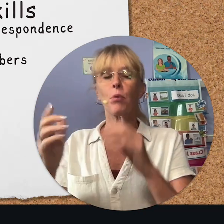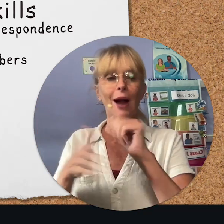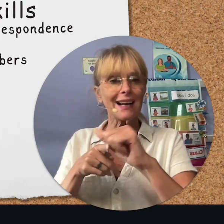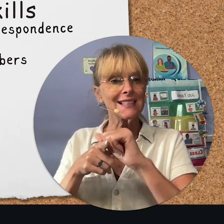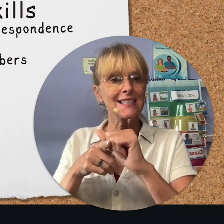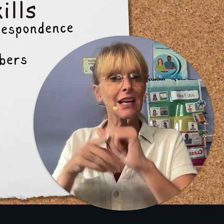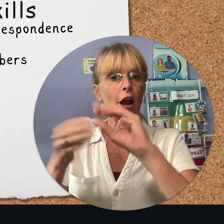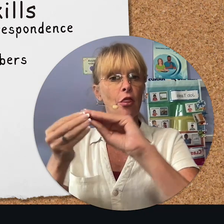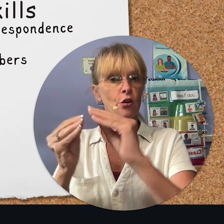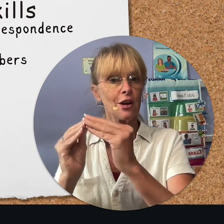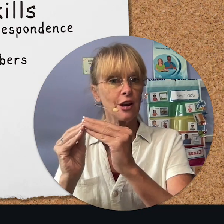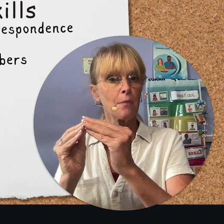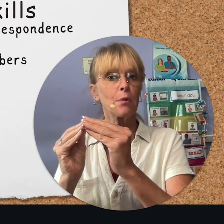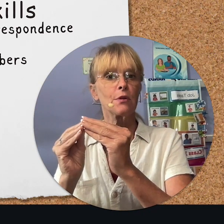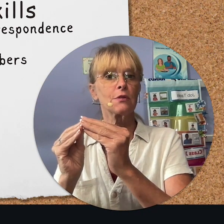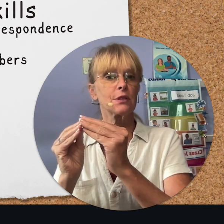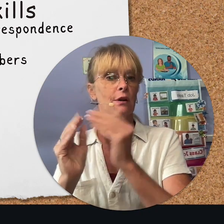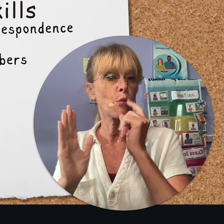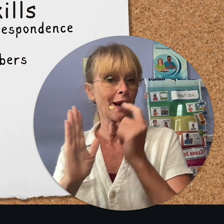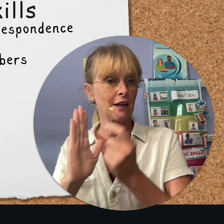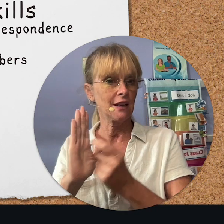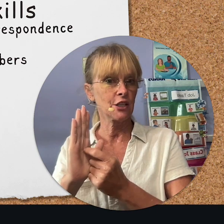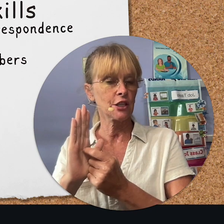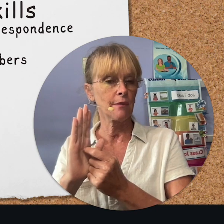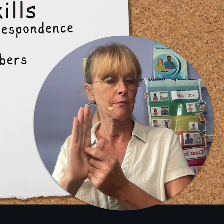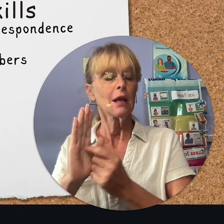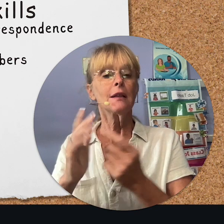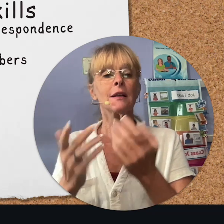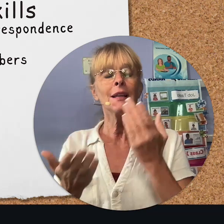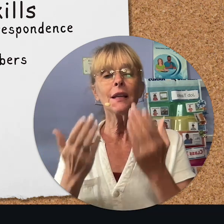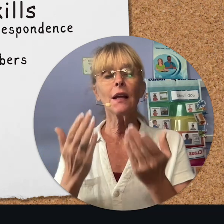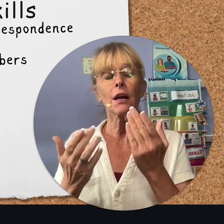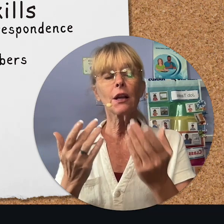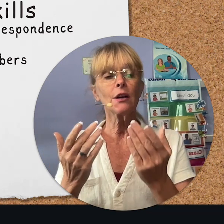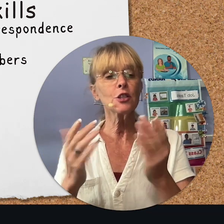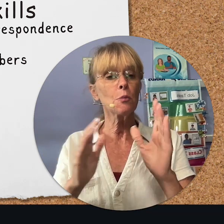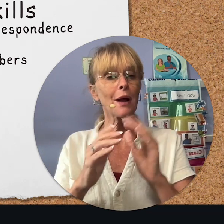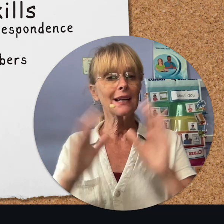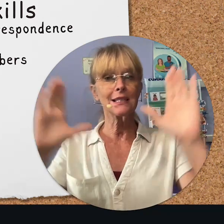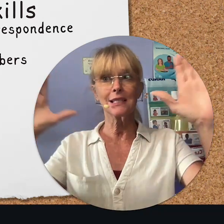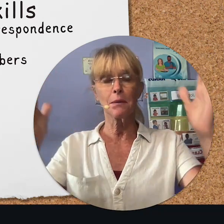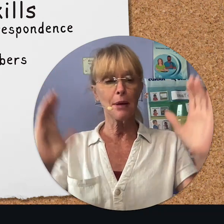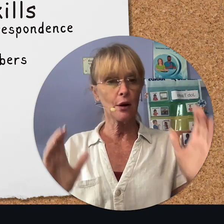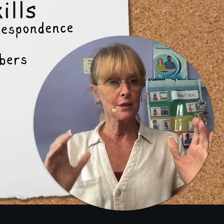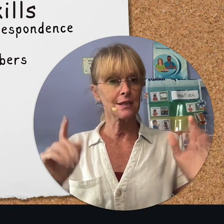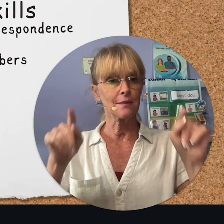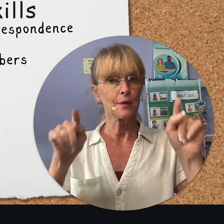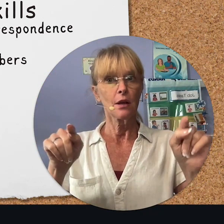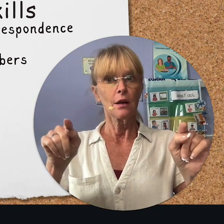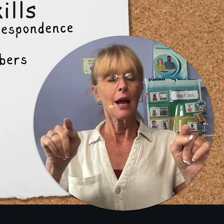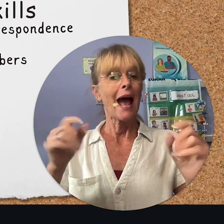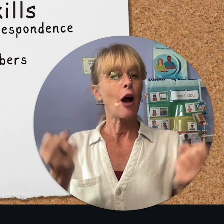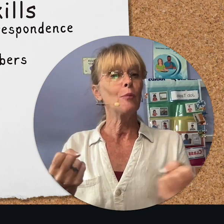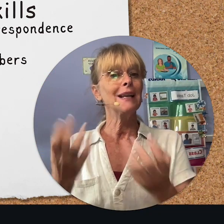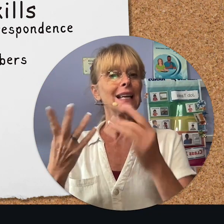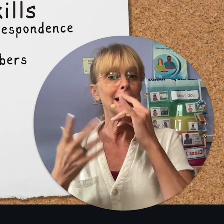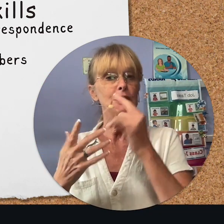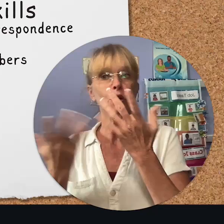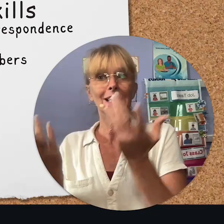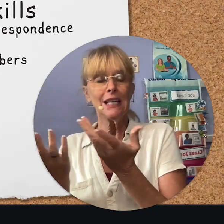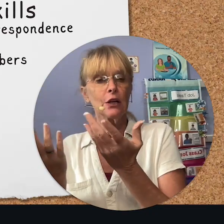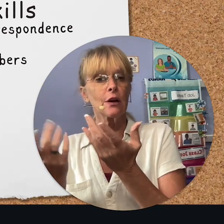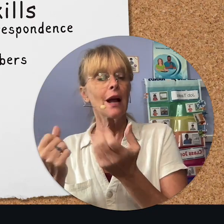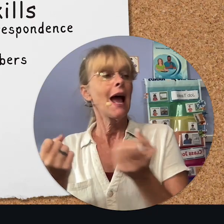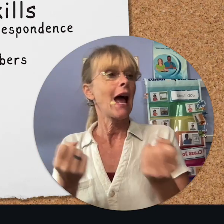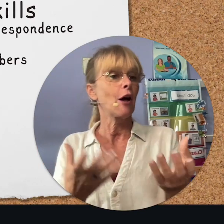are practicing their numbers recognition. And then they can also practice comparison. How many kids